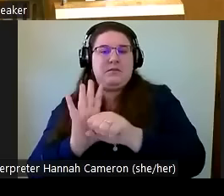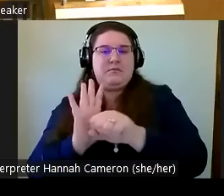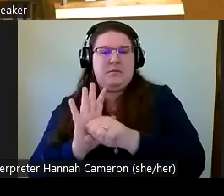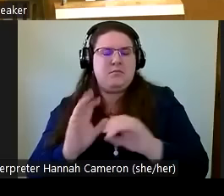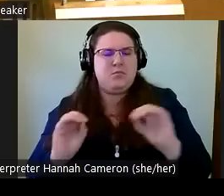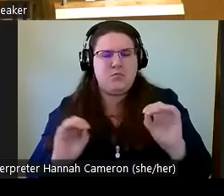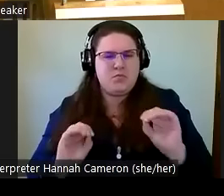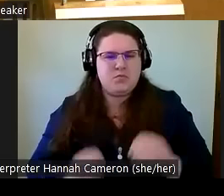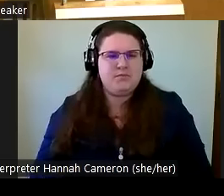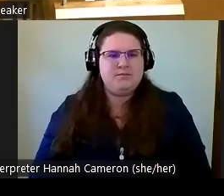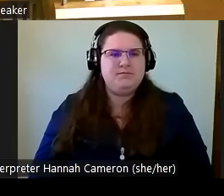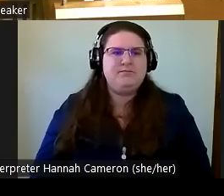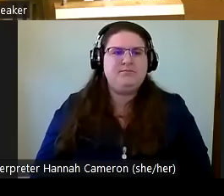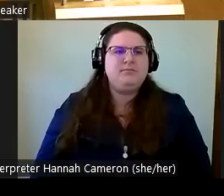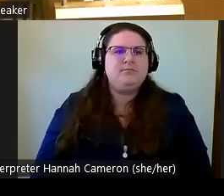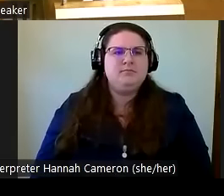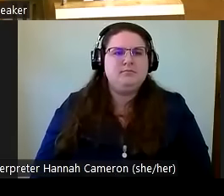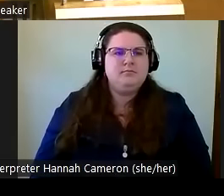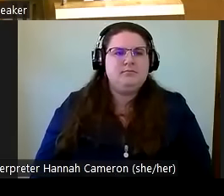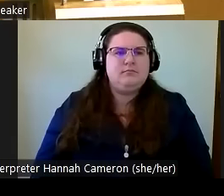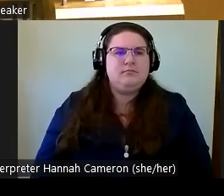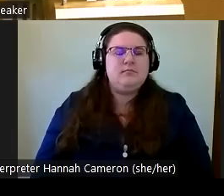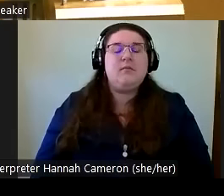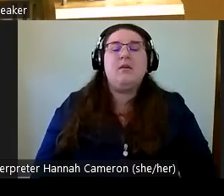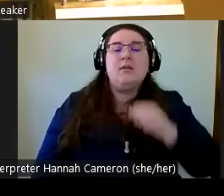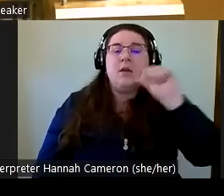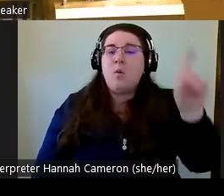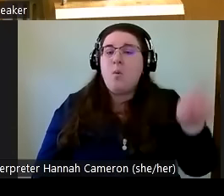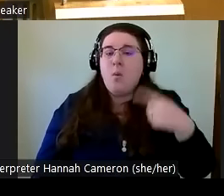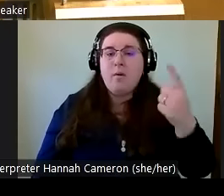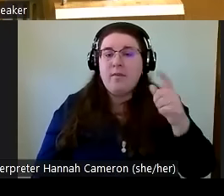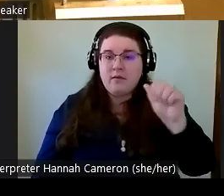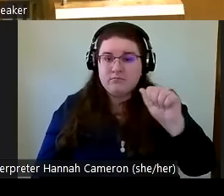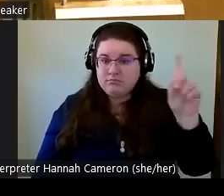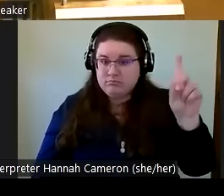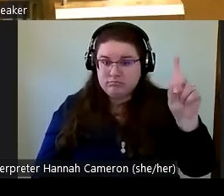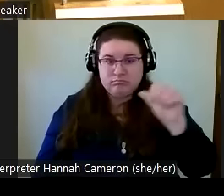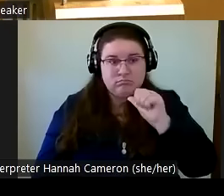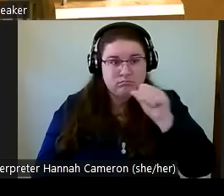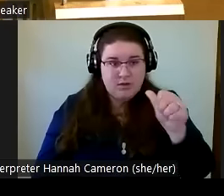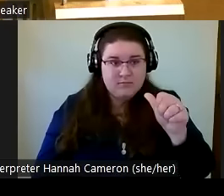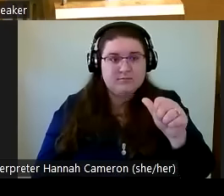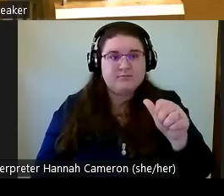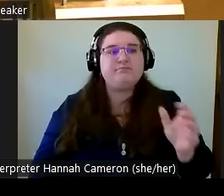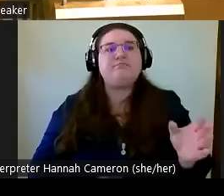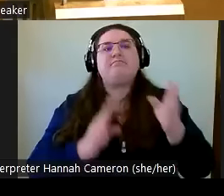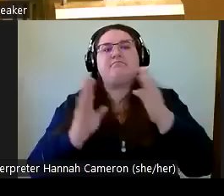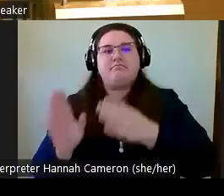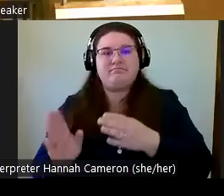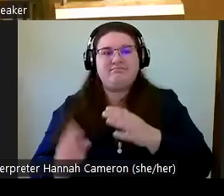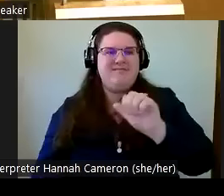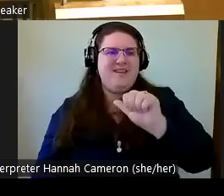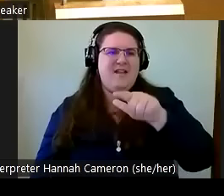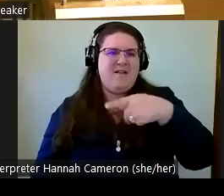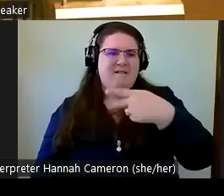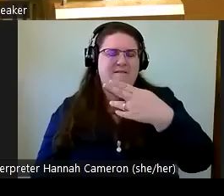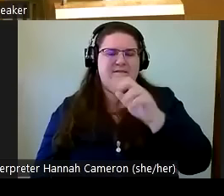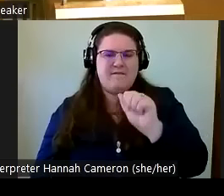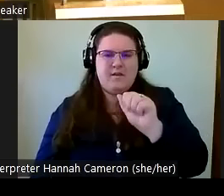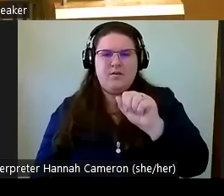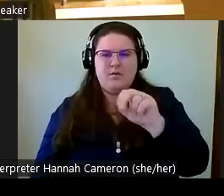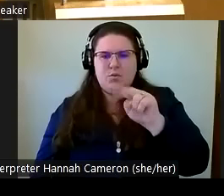space in the field of alpha-synuclein, Lewy body disease, and it's now the newest